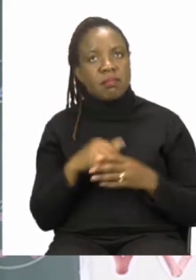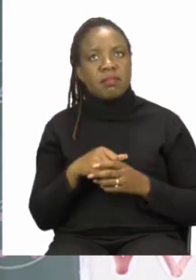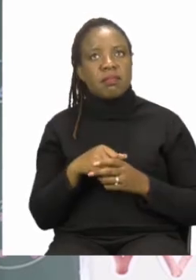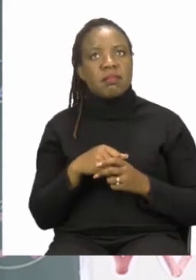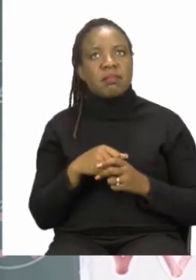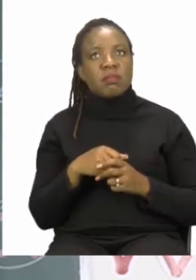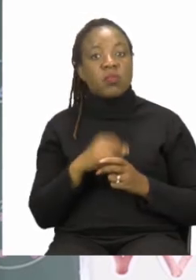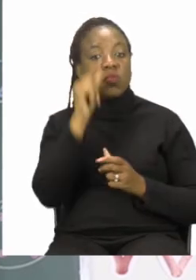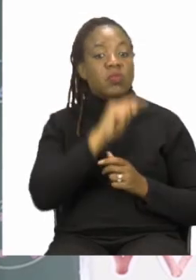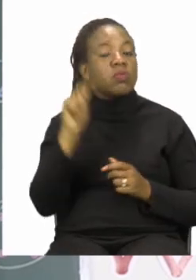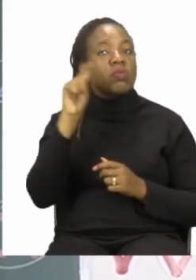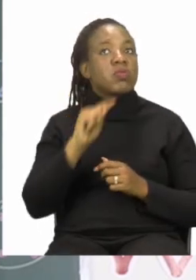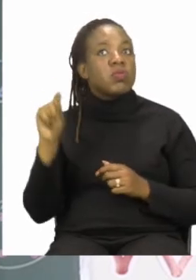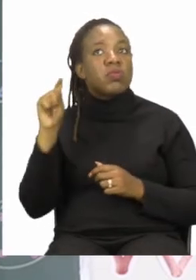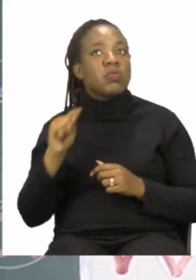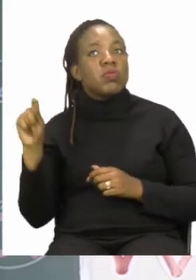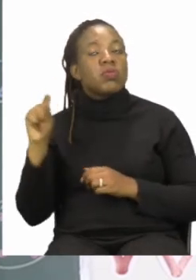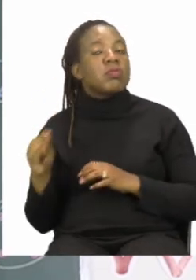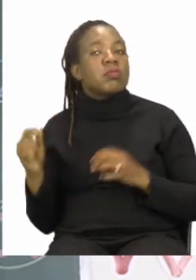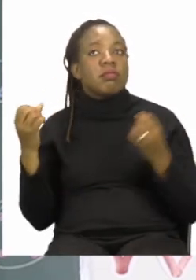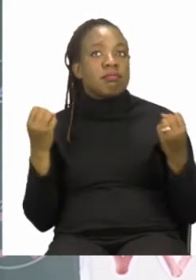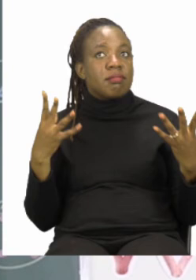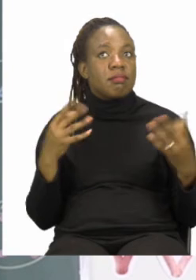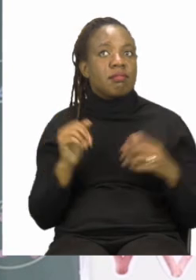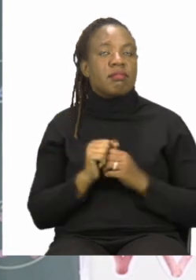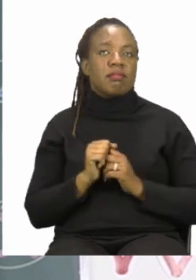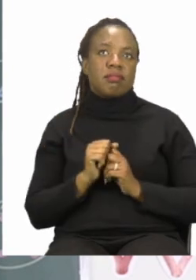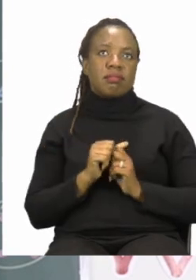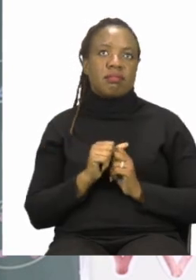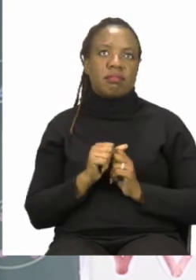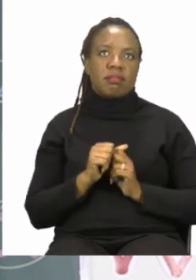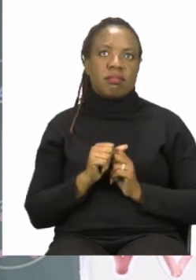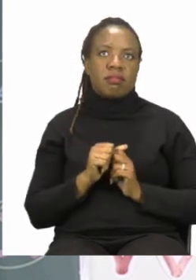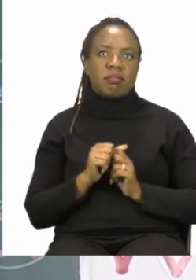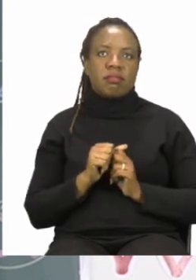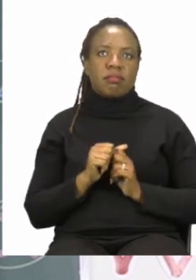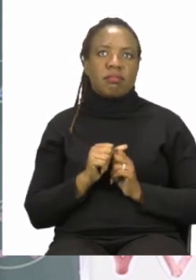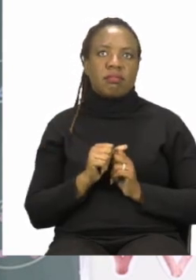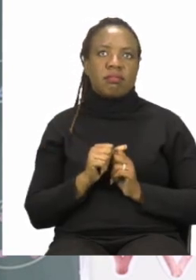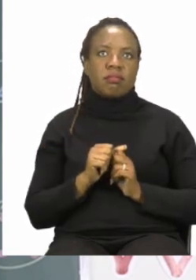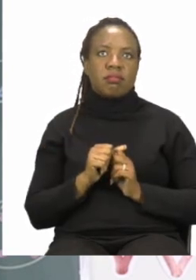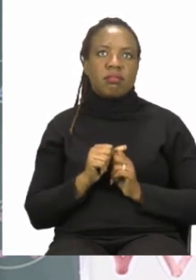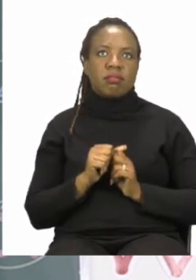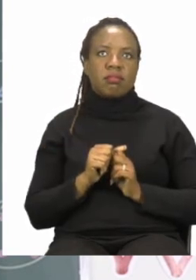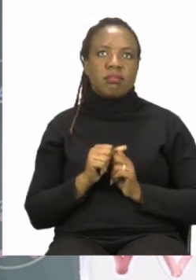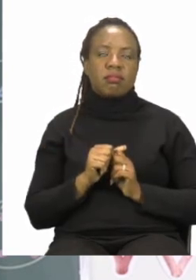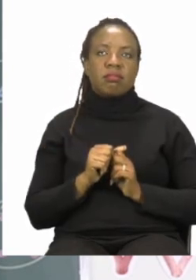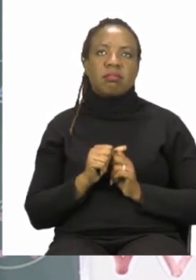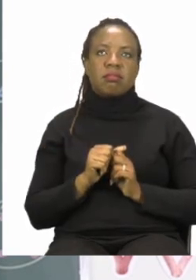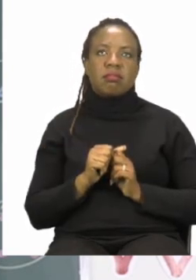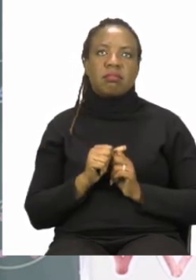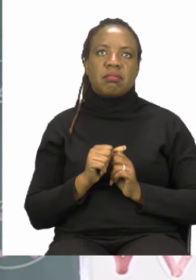So we're going to find out what is supposed to be on our dash. How do we do that? By doing the same